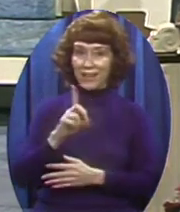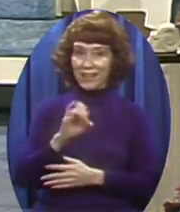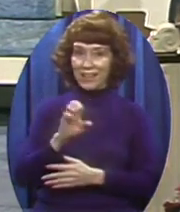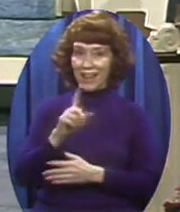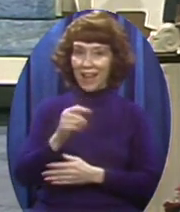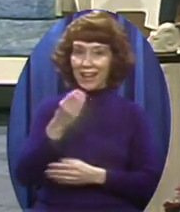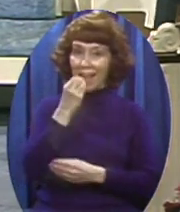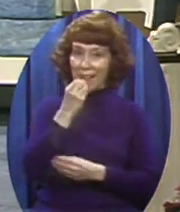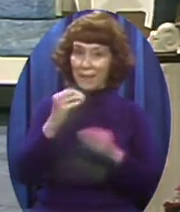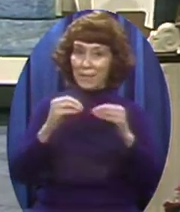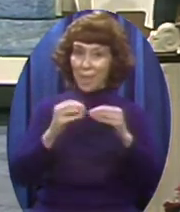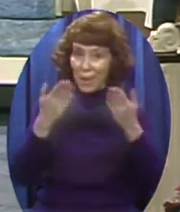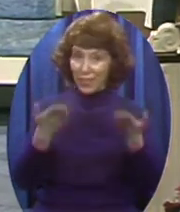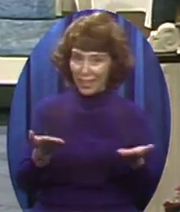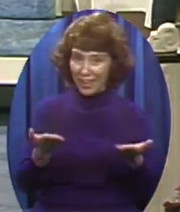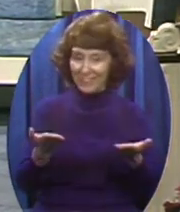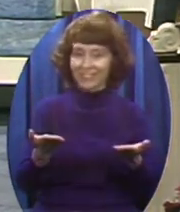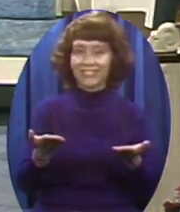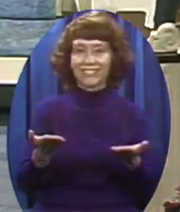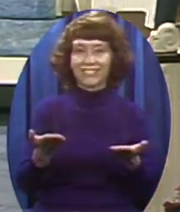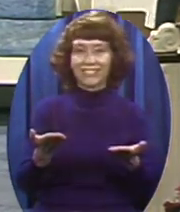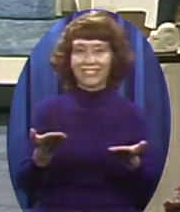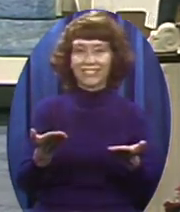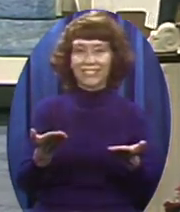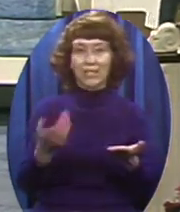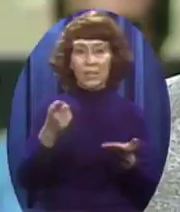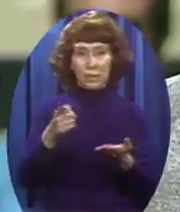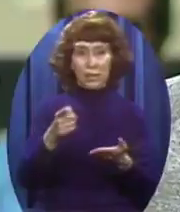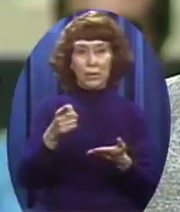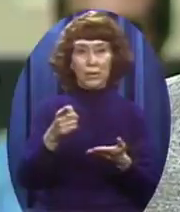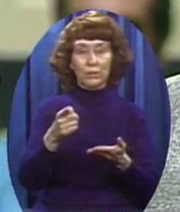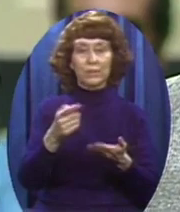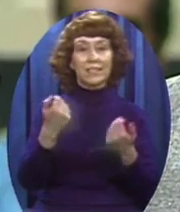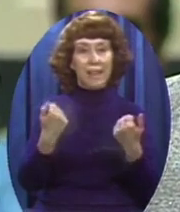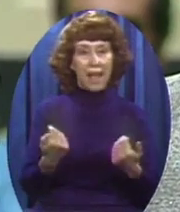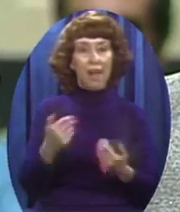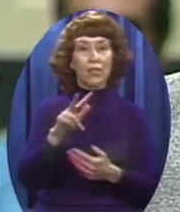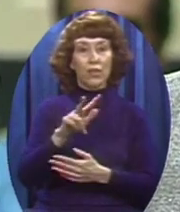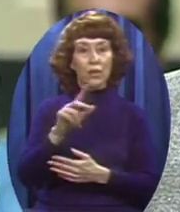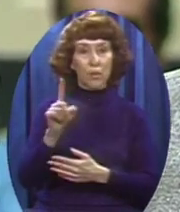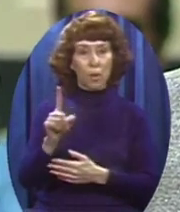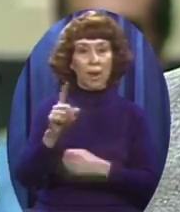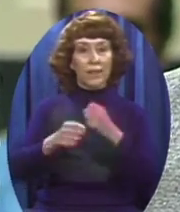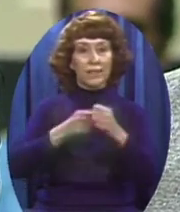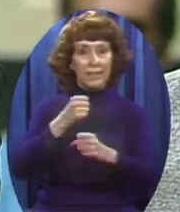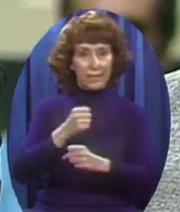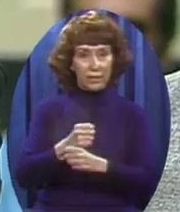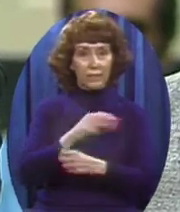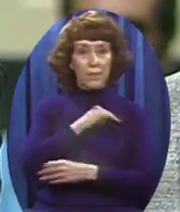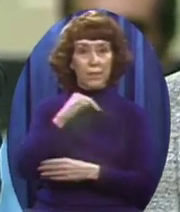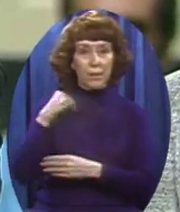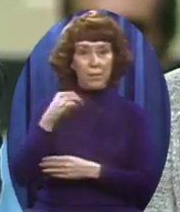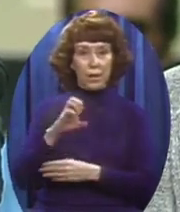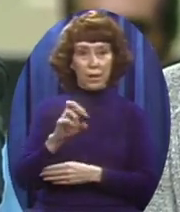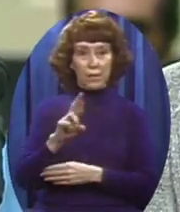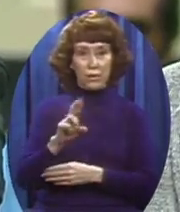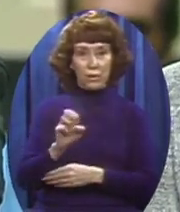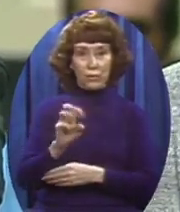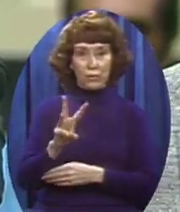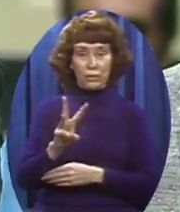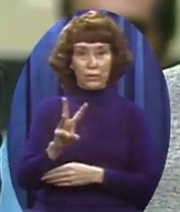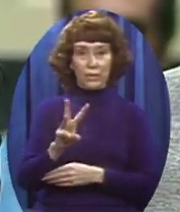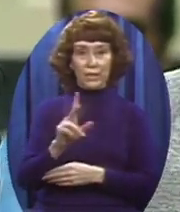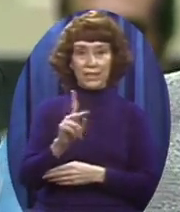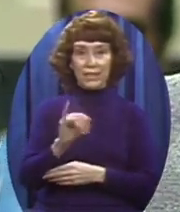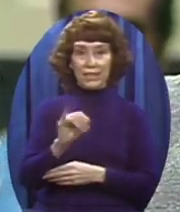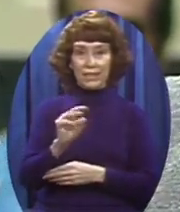Last Friday morning, Kimball, you've been on the crew how long? 31 years. 31 years. And Kimball happens to be a cousin of